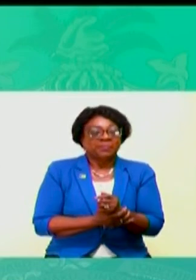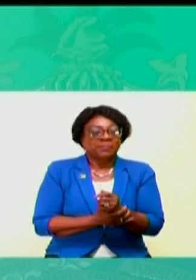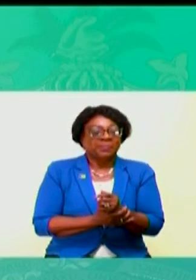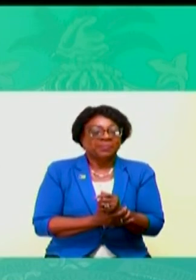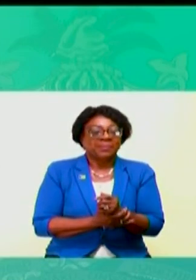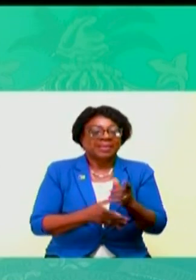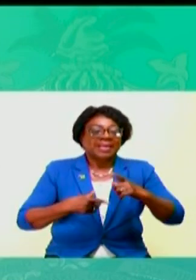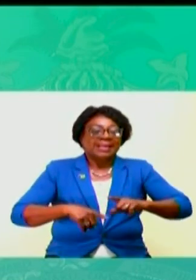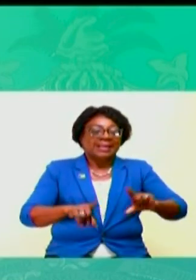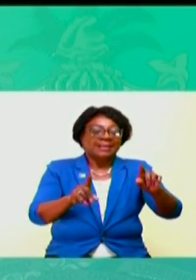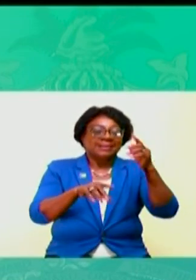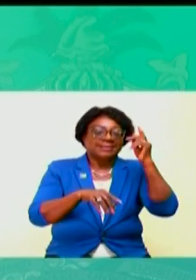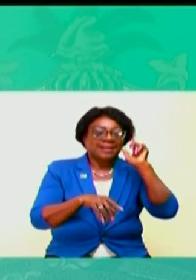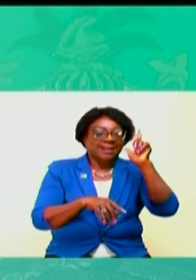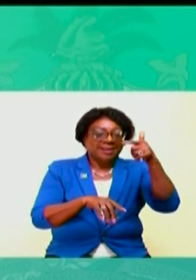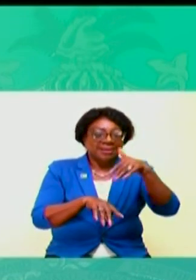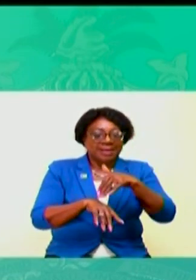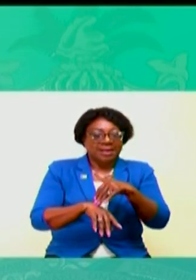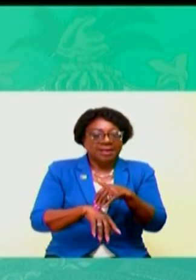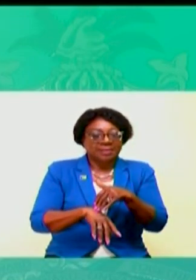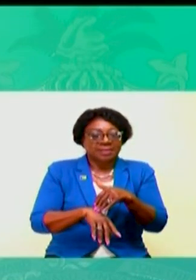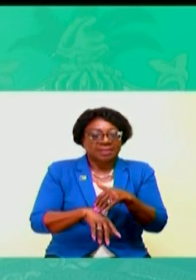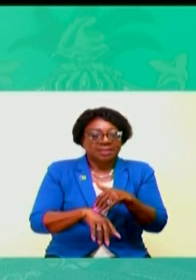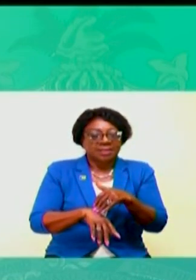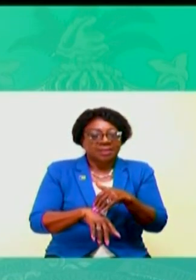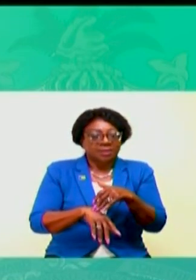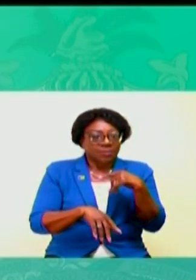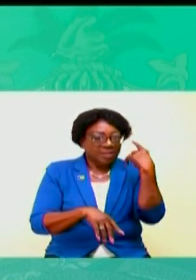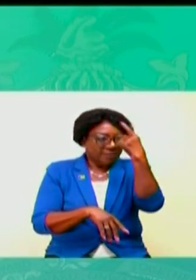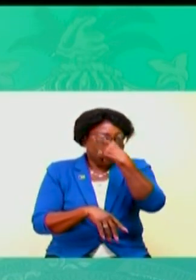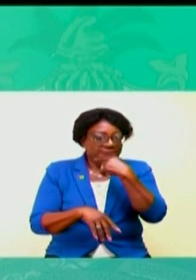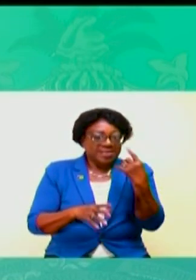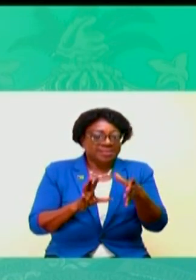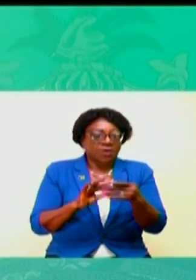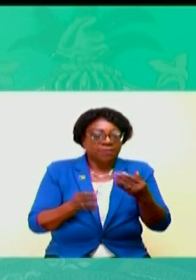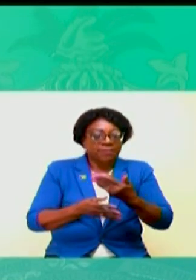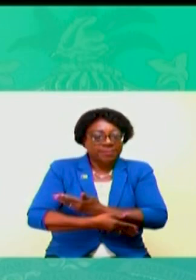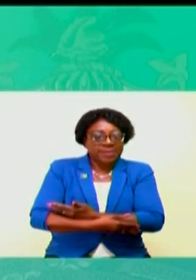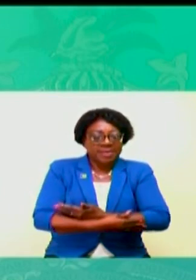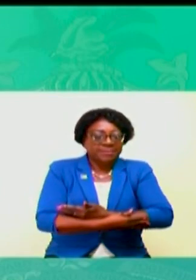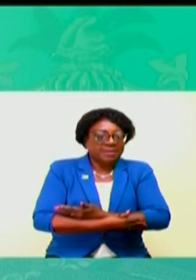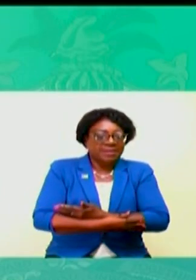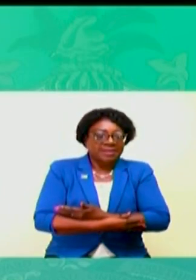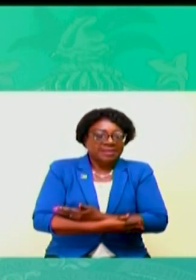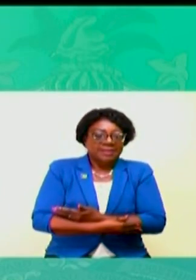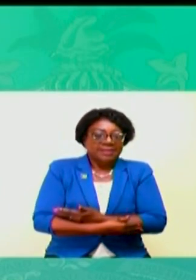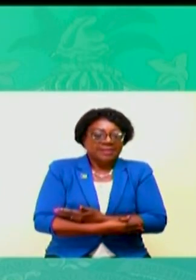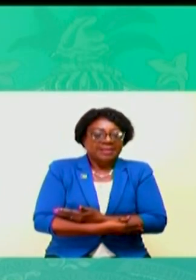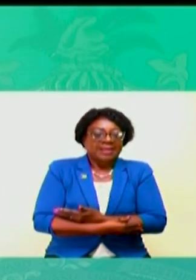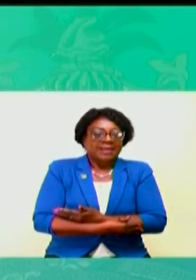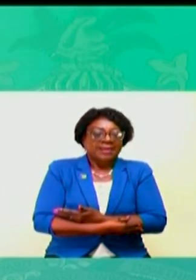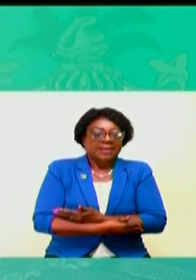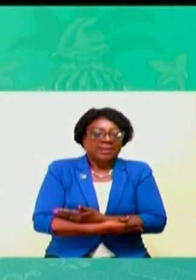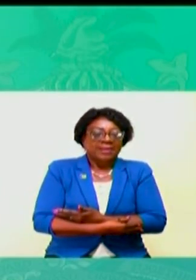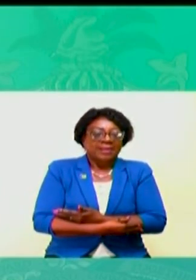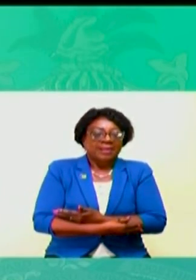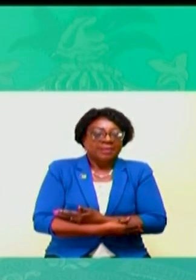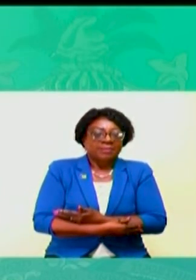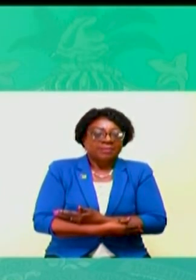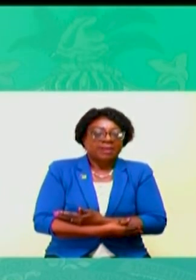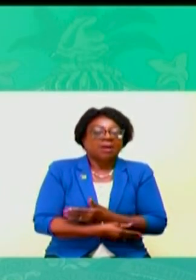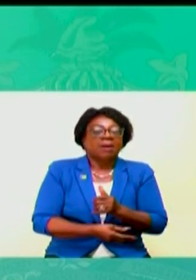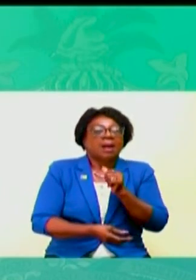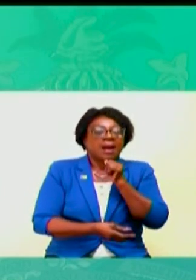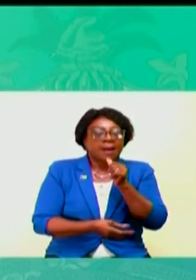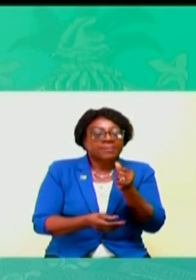Let us look at. Look at the toes. What are the features of the baby? That's what we do. Nah, babies, I'm being serious with this.